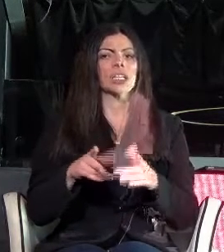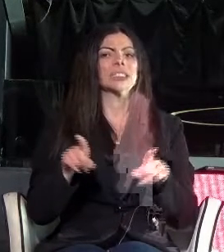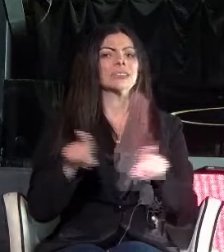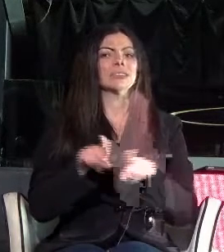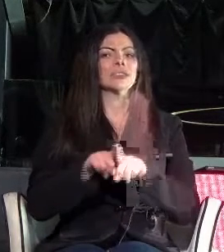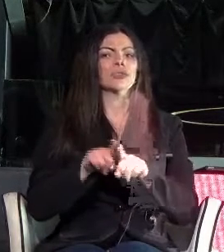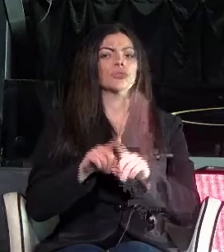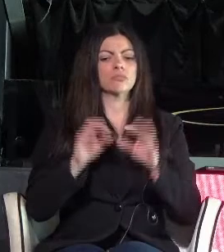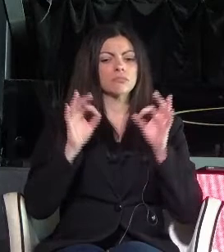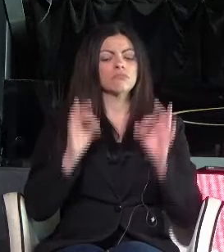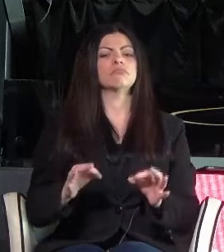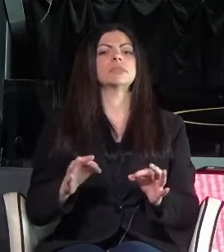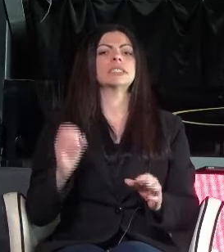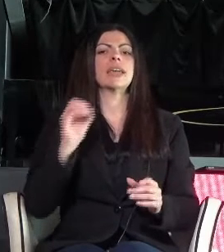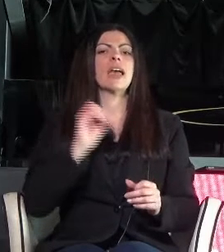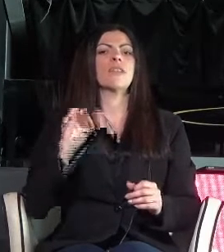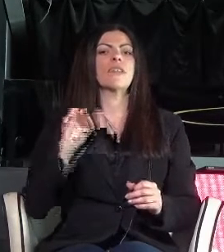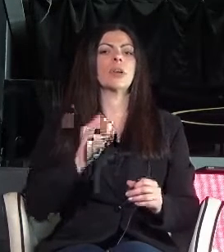so, and